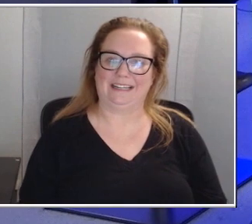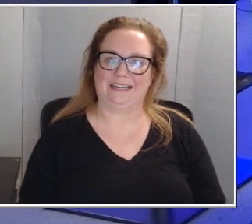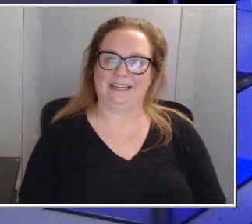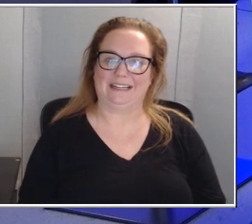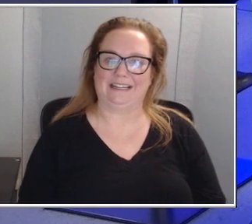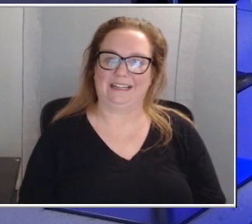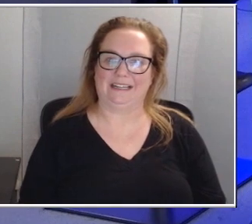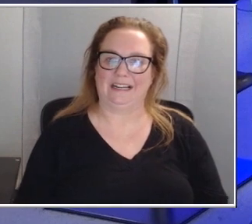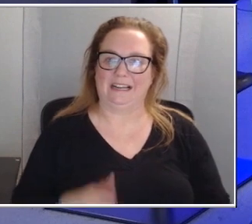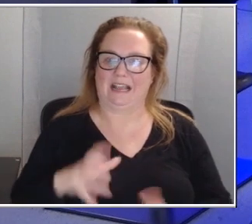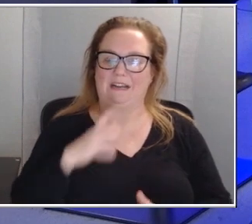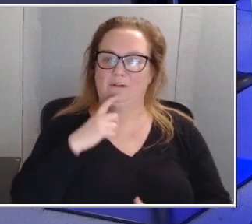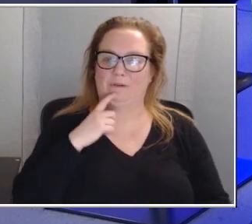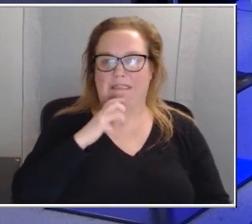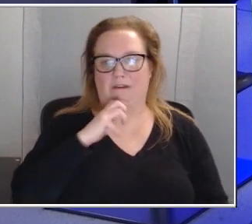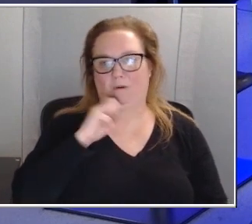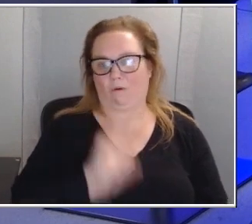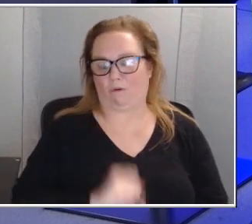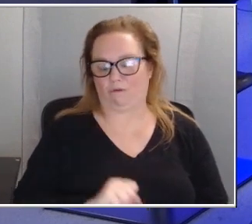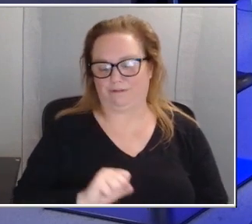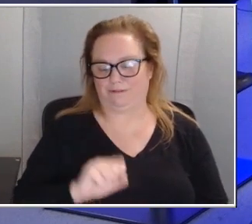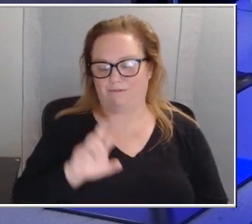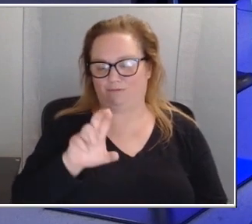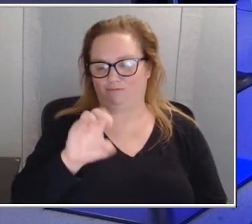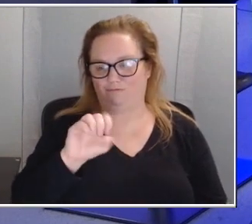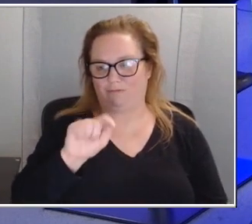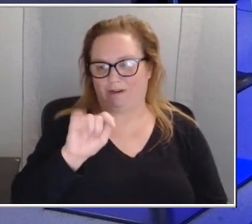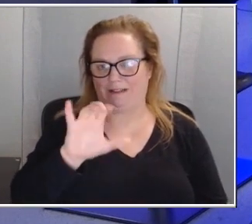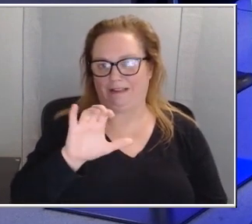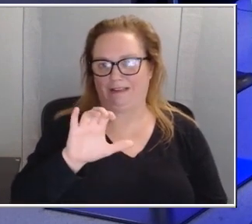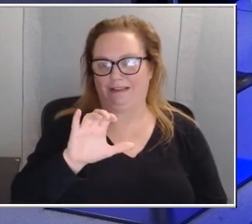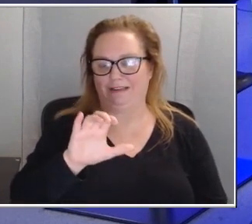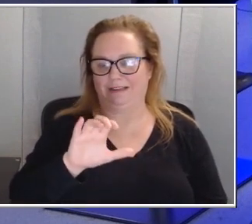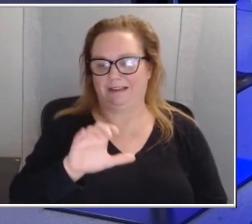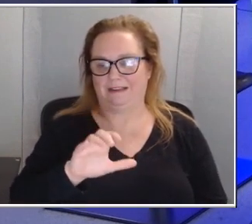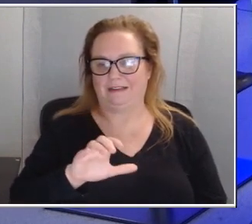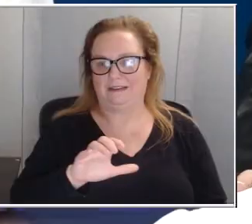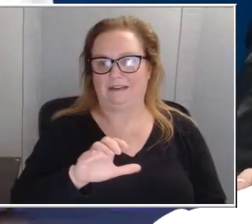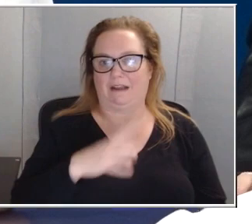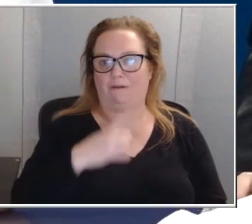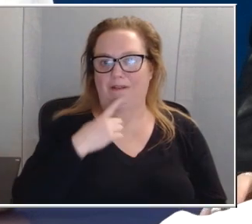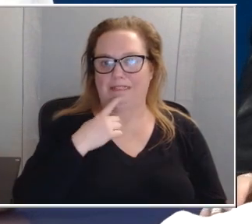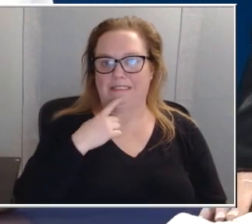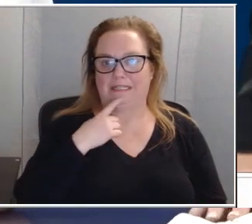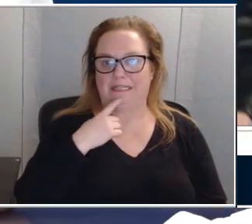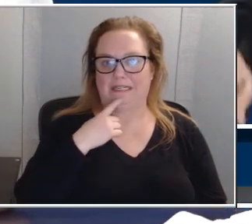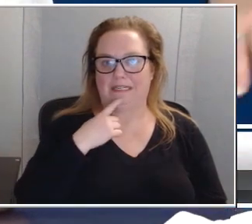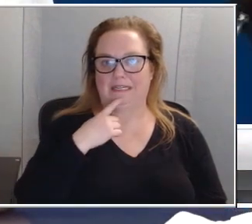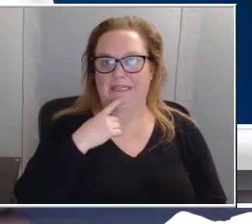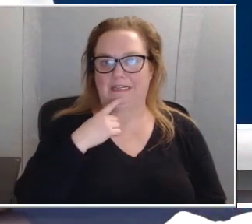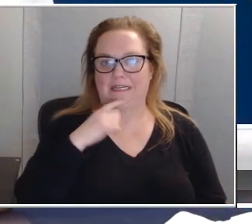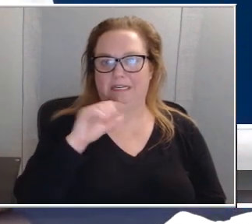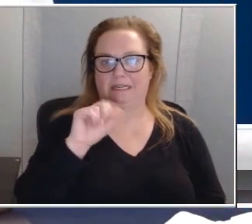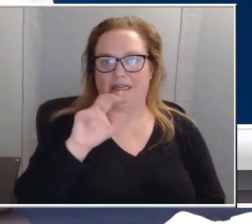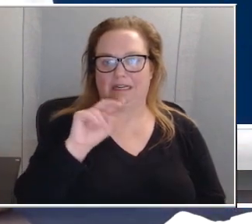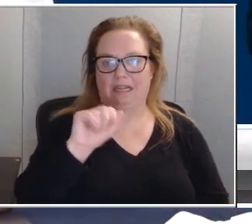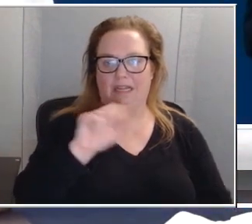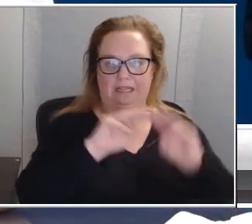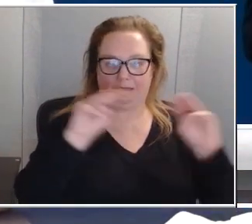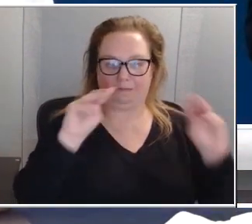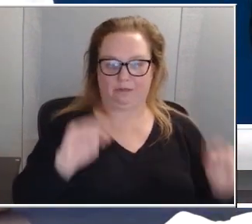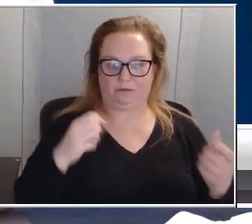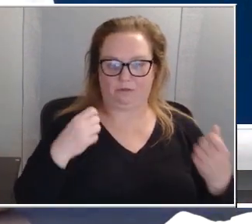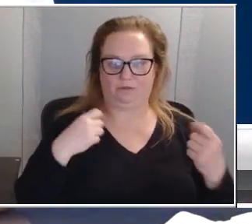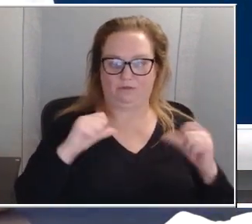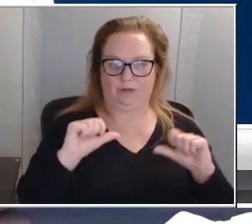say that you're a relic, but Just say it. I do want to say that I think what Anna and the museum is trying to